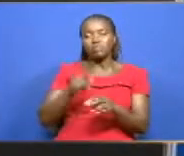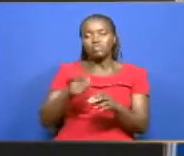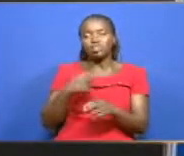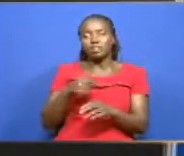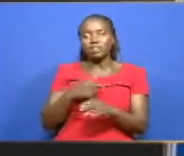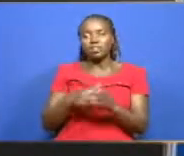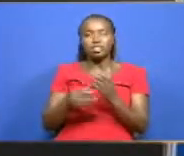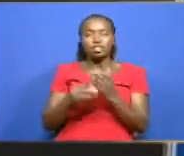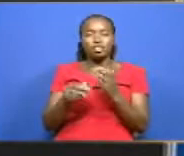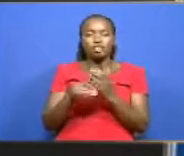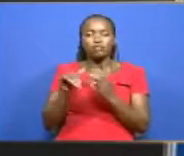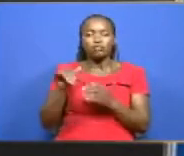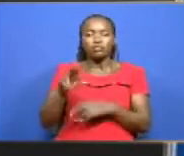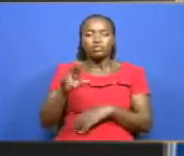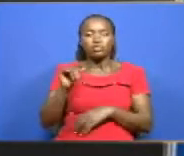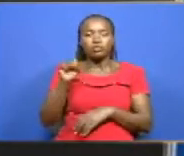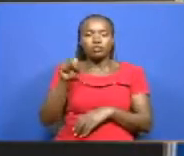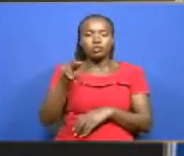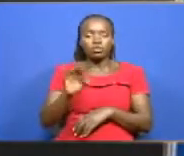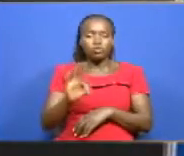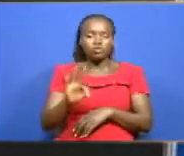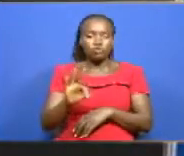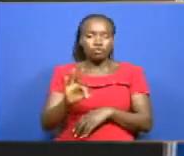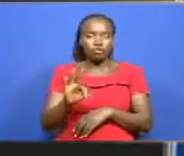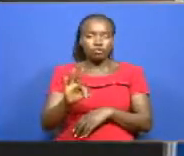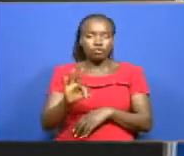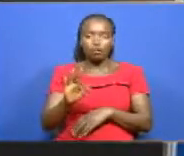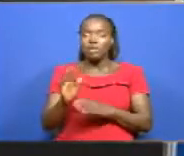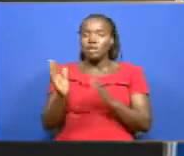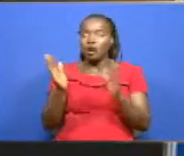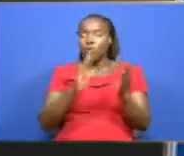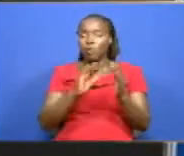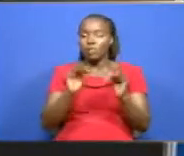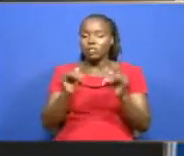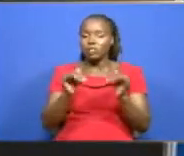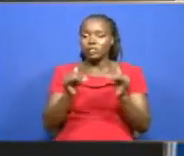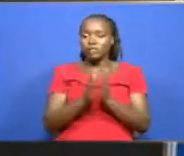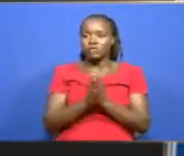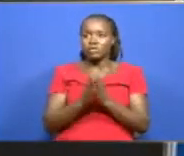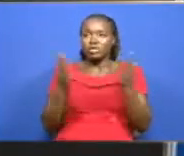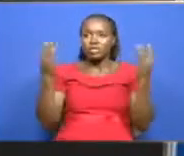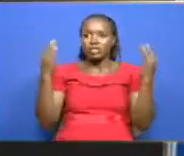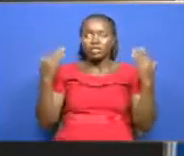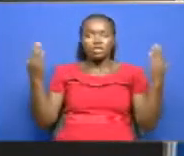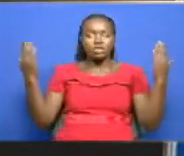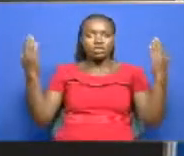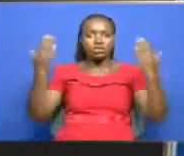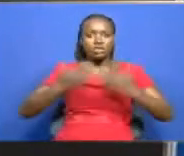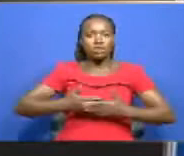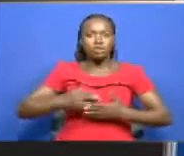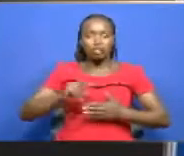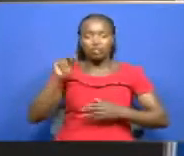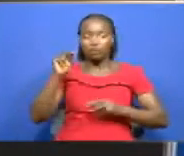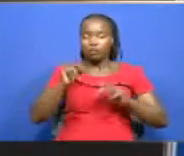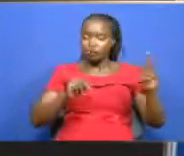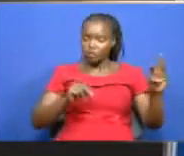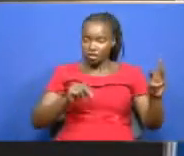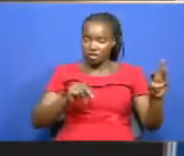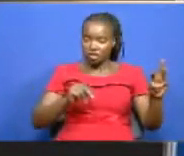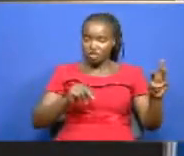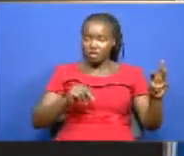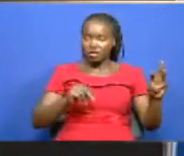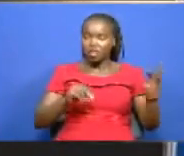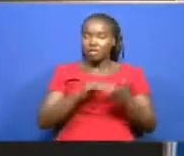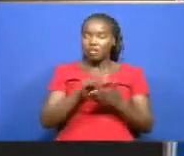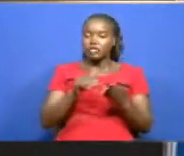is Yusuf Farah. This is your Channel One with the updates now. Rainfall is expected tonight in areas of the northwest, western,